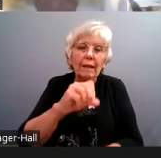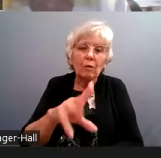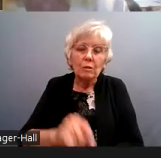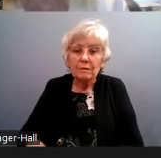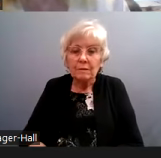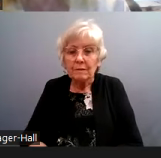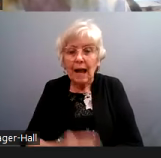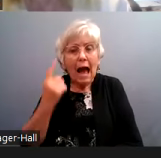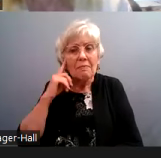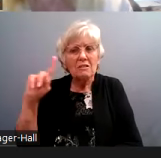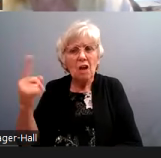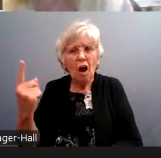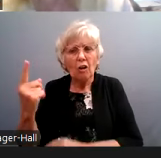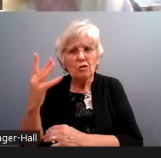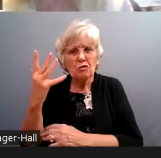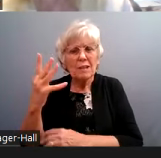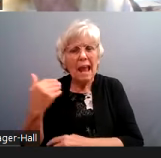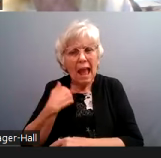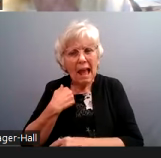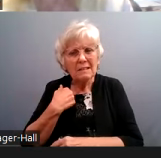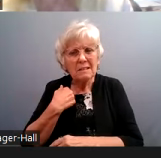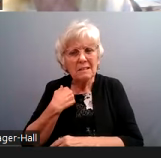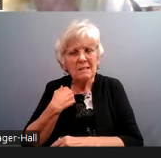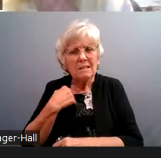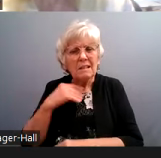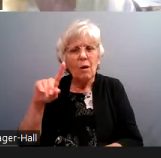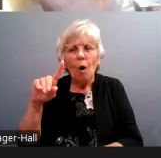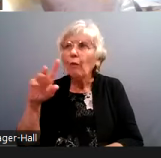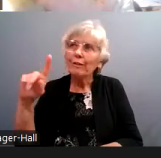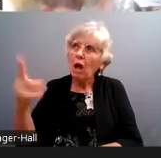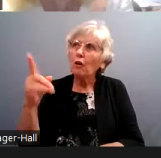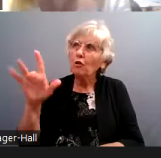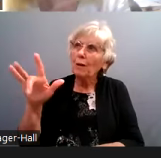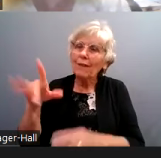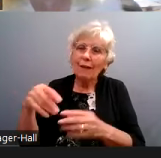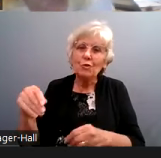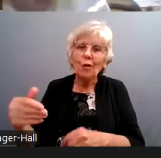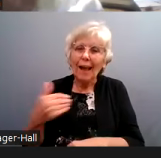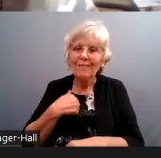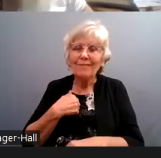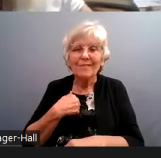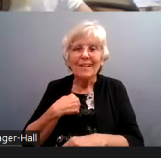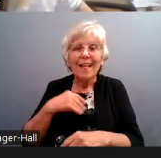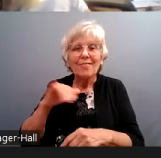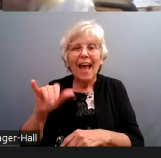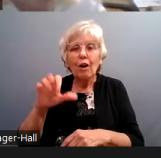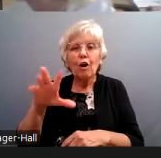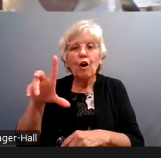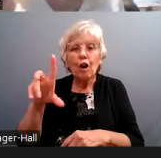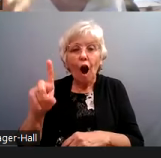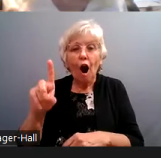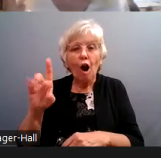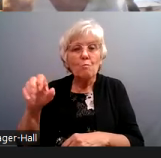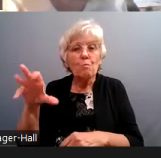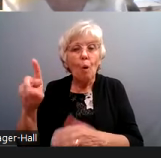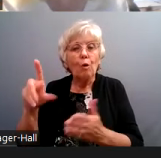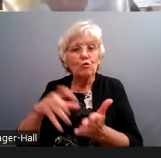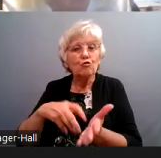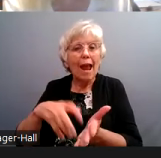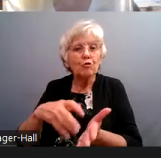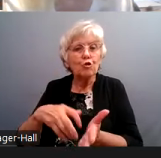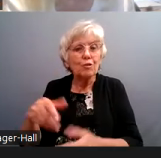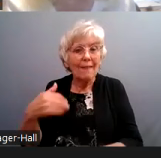Dollar Tree has those little, like, dollar or $1.25 store. Has those little cardboard scratchers now. Oh, good idea. So that